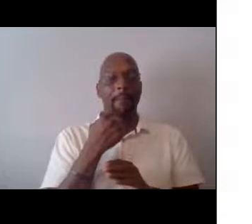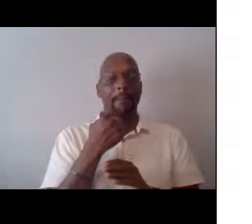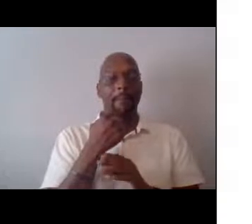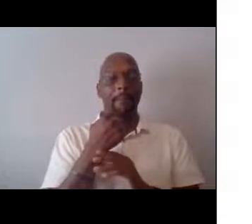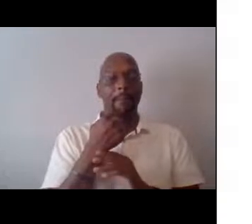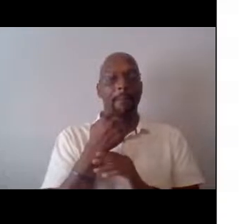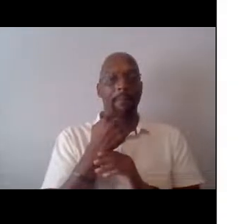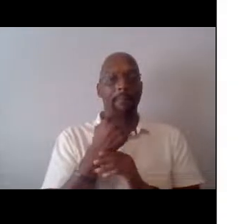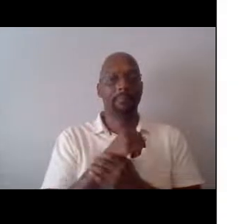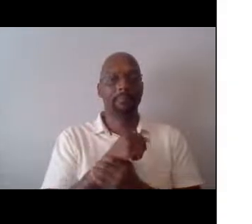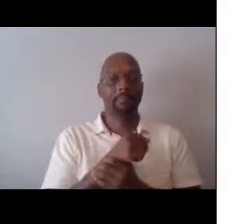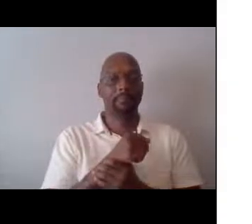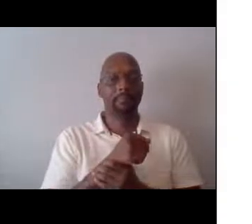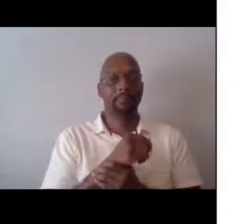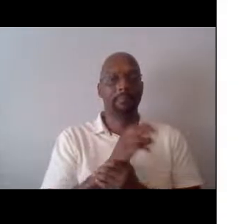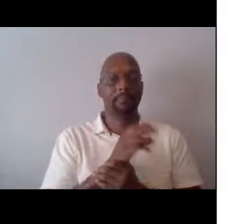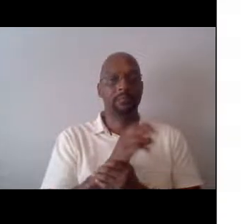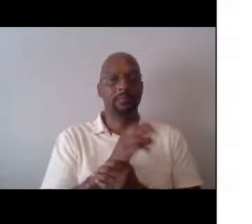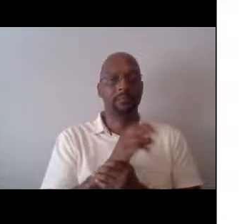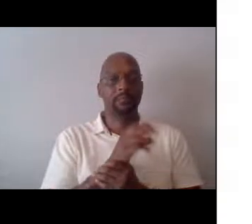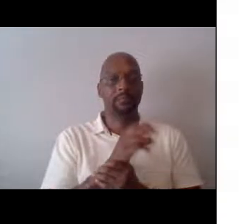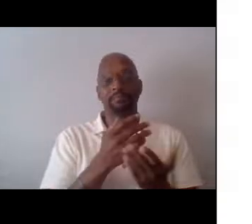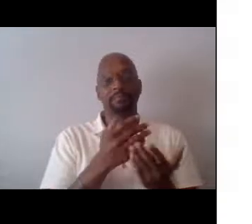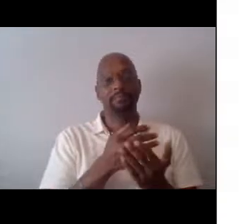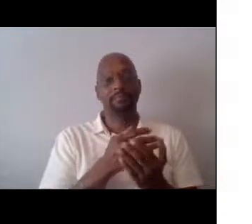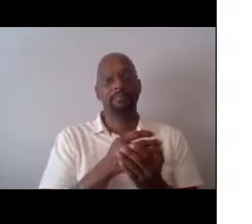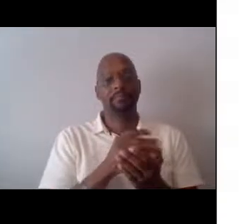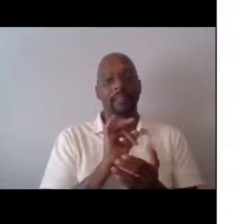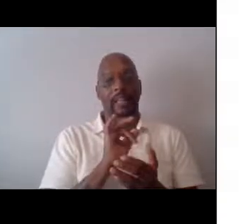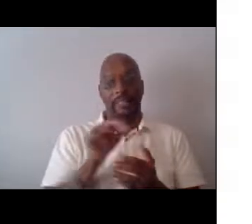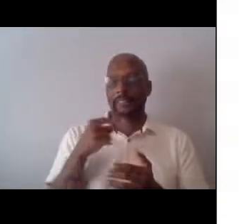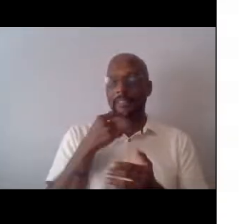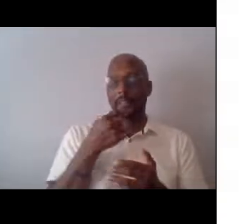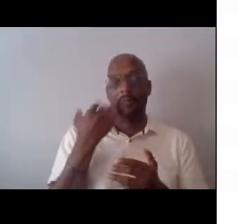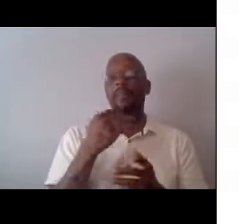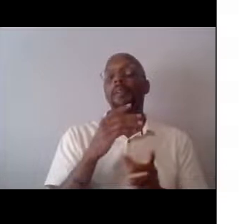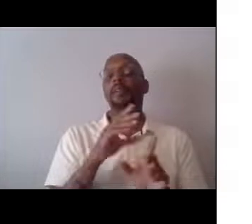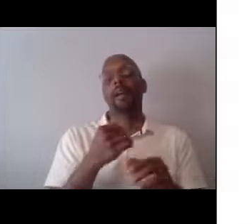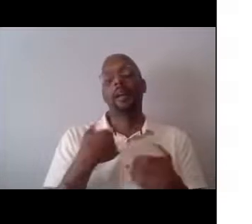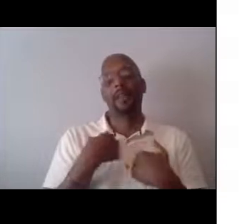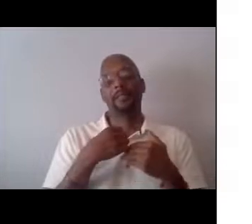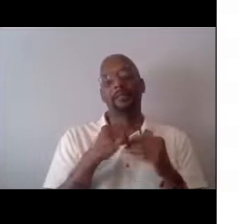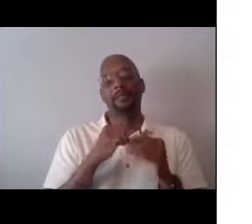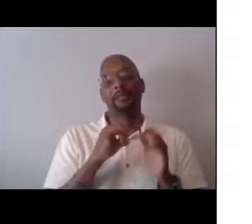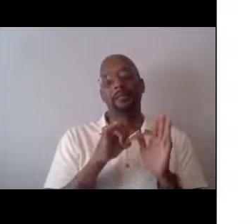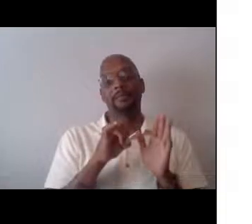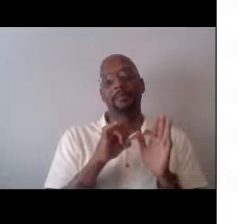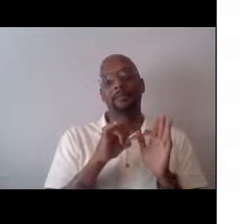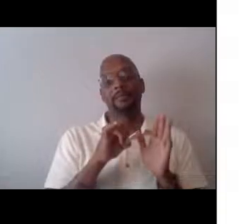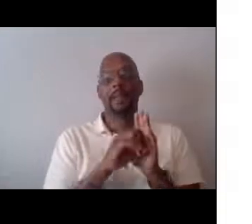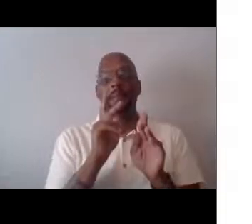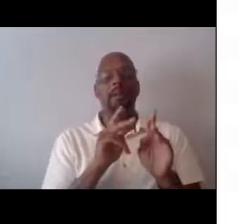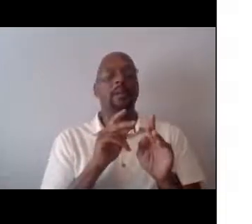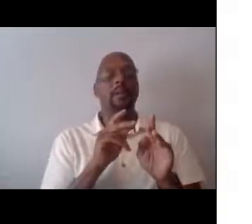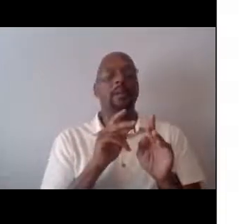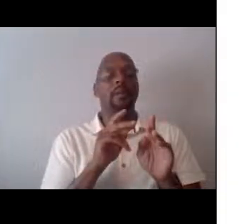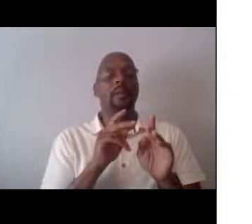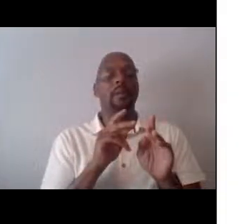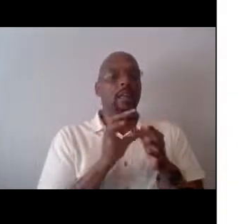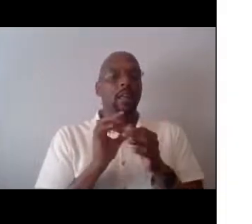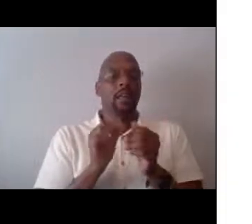go ahead. okay, as Avital mentioned, we had representation of folks that identified as kind of serving